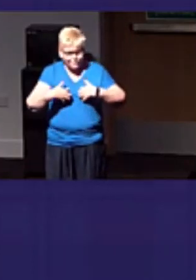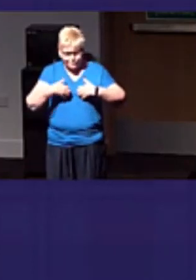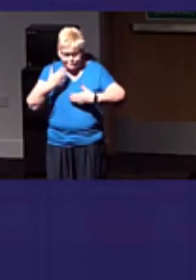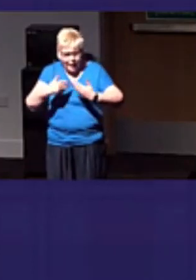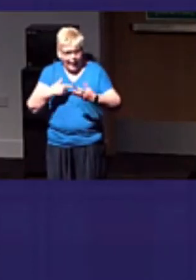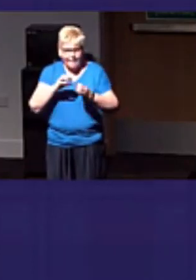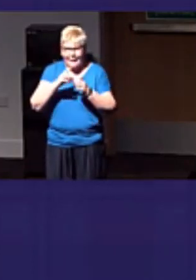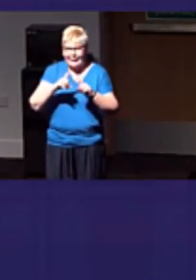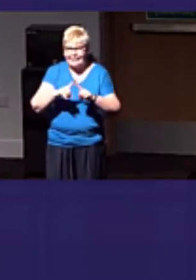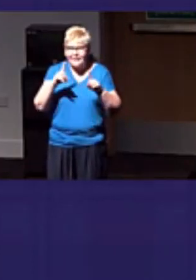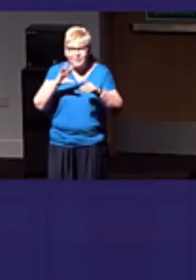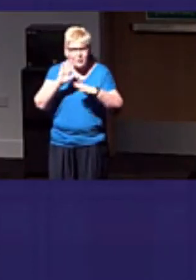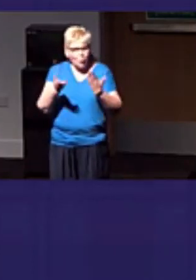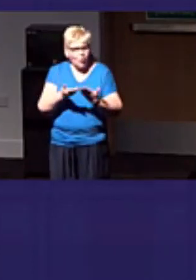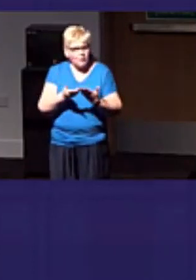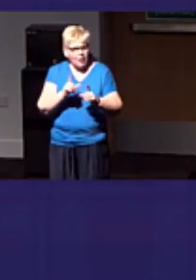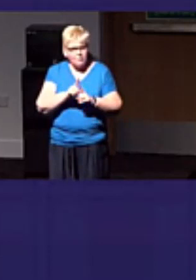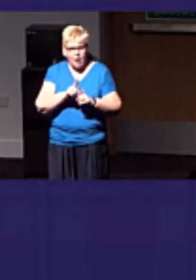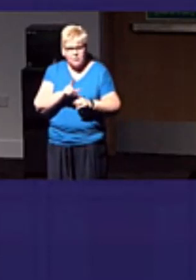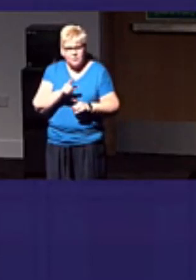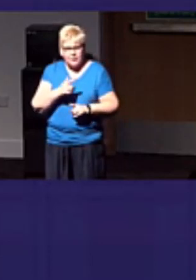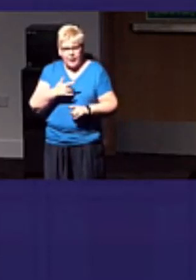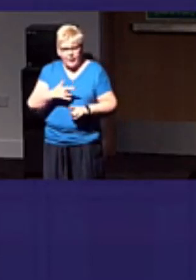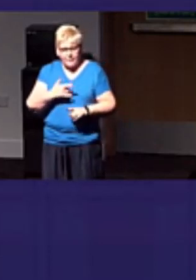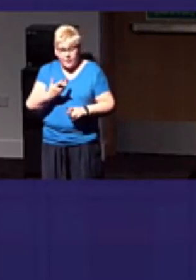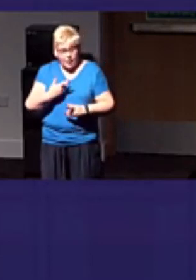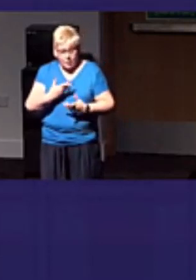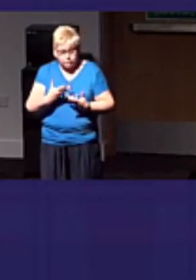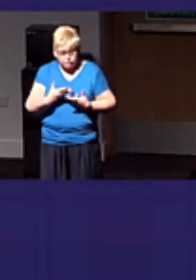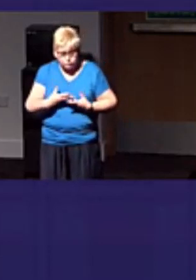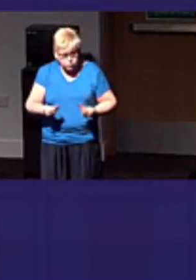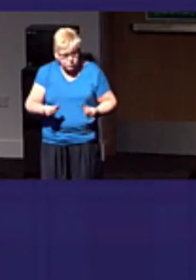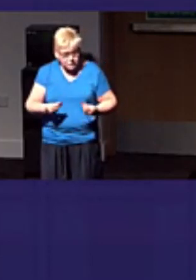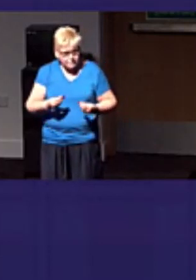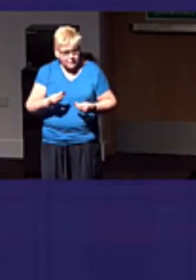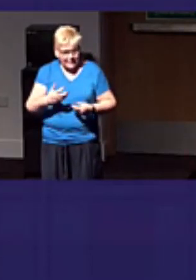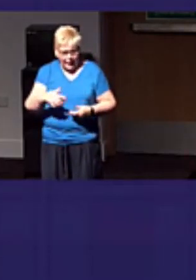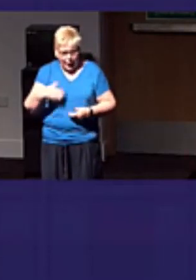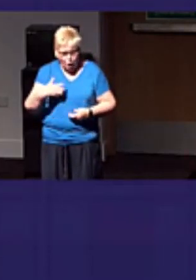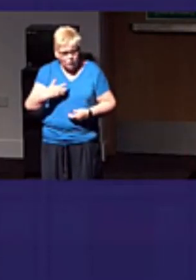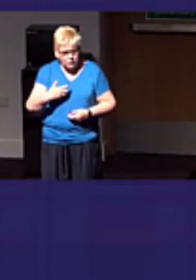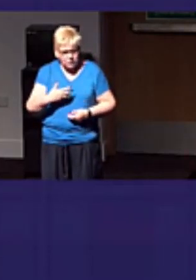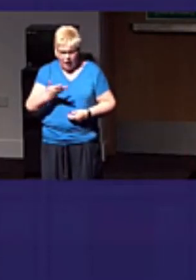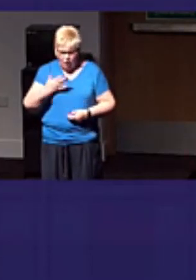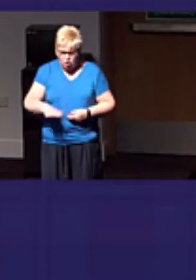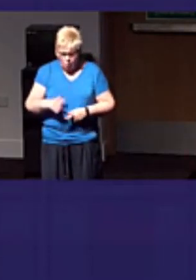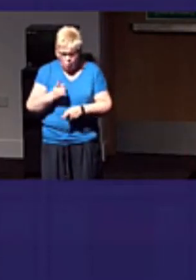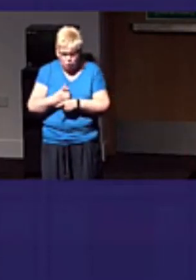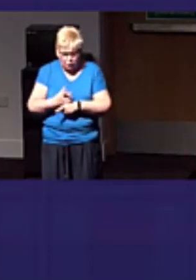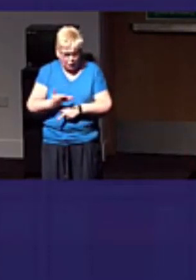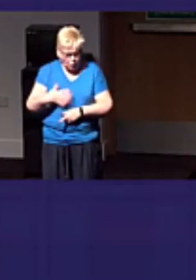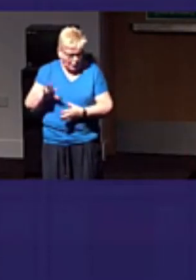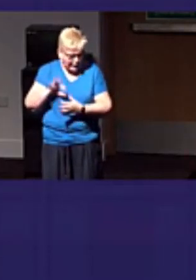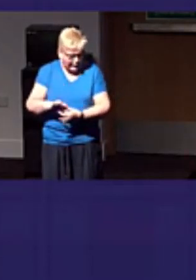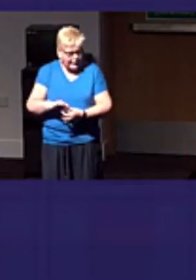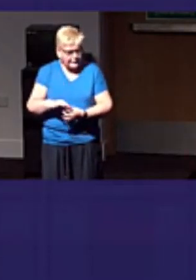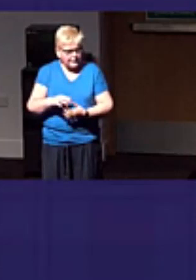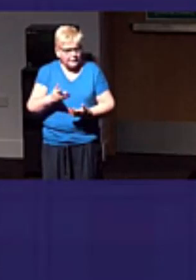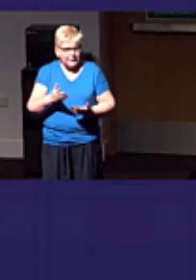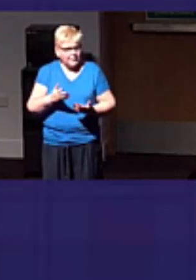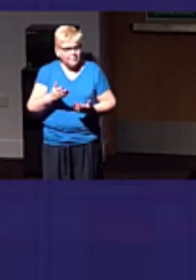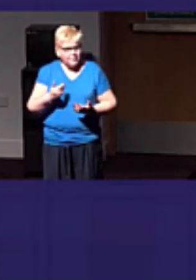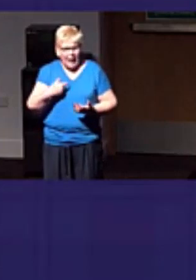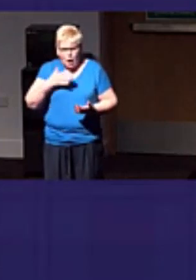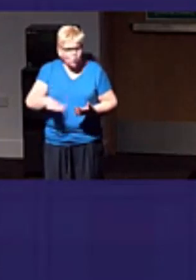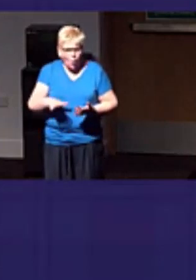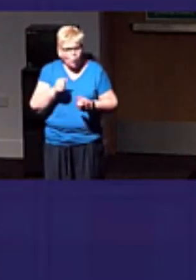But even with people who I love so deeply, I found myself exhausted, annoyed. No, I don't want to connect. No, I don't want to do a virtual happy hour. No, I don't